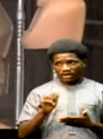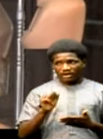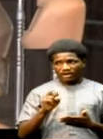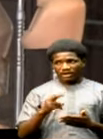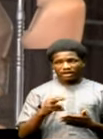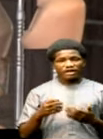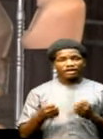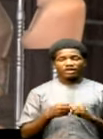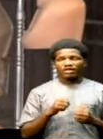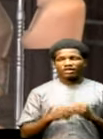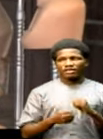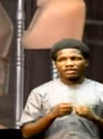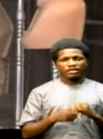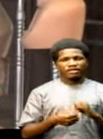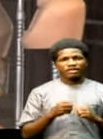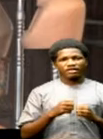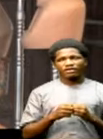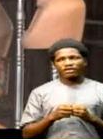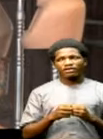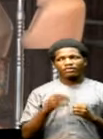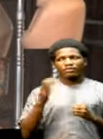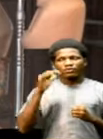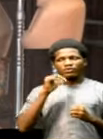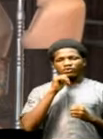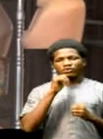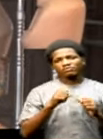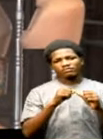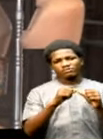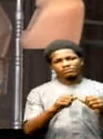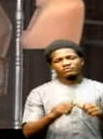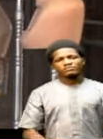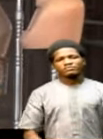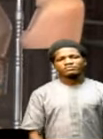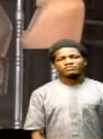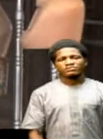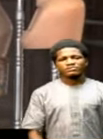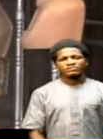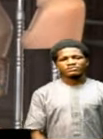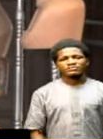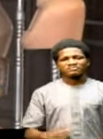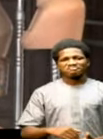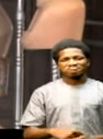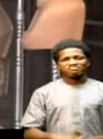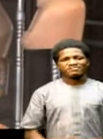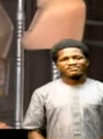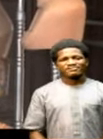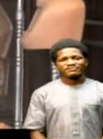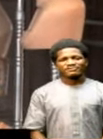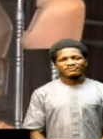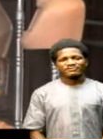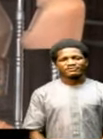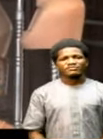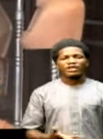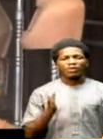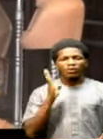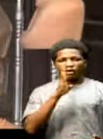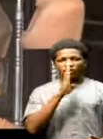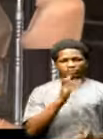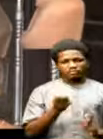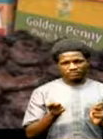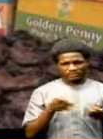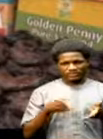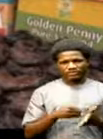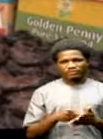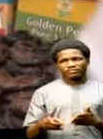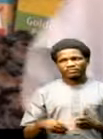crisis, cash scarcity won't be the same again. It won't be the same again. There will be a change this